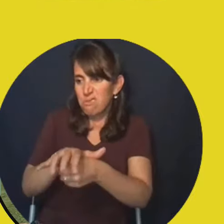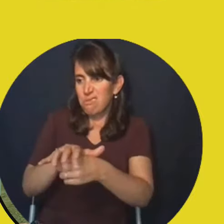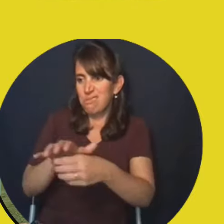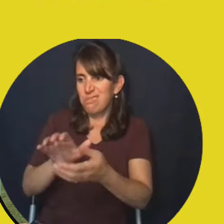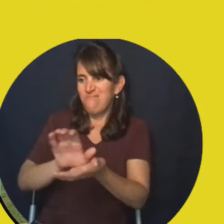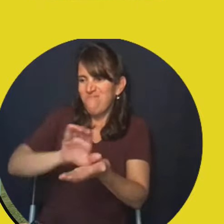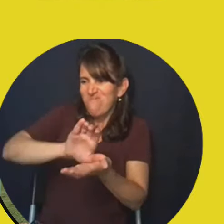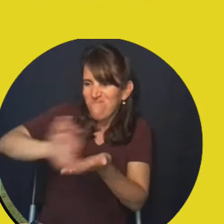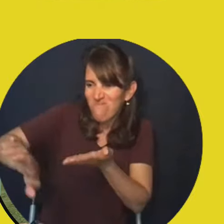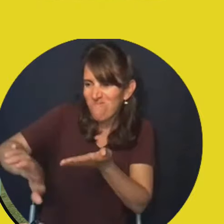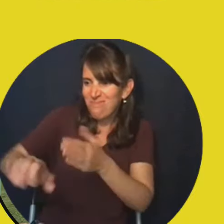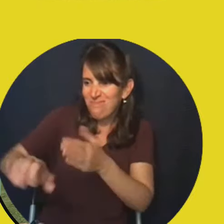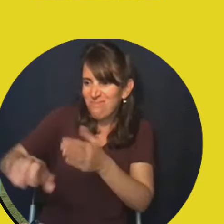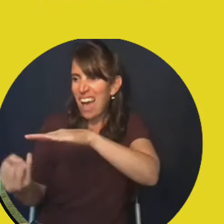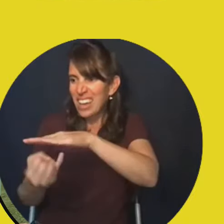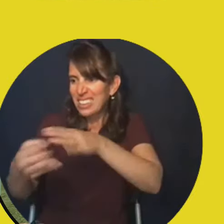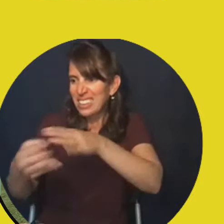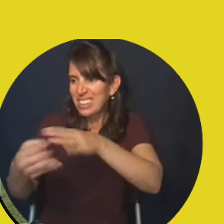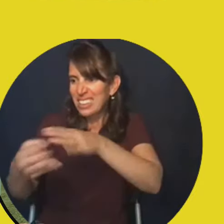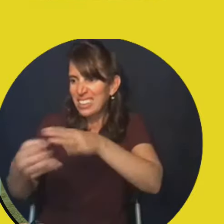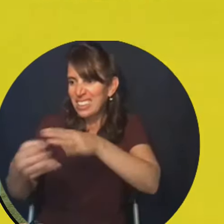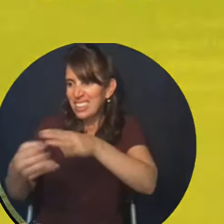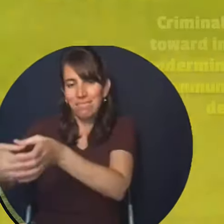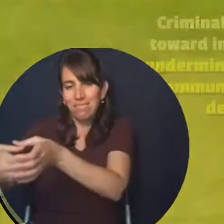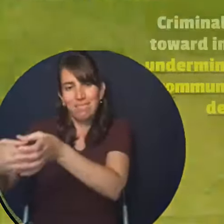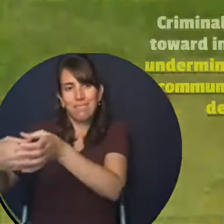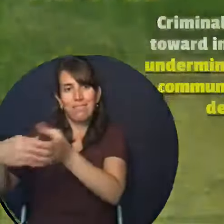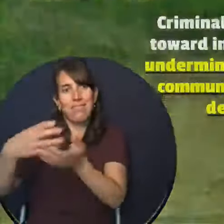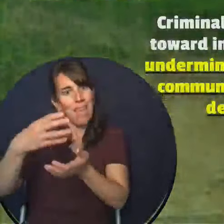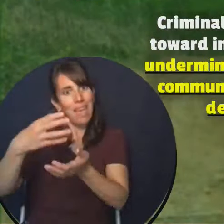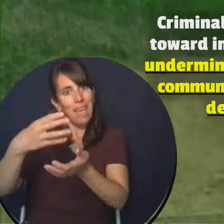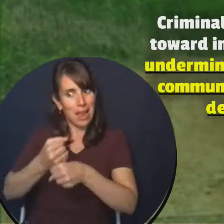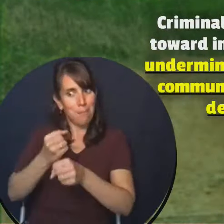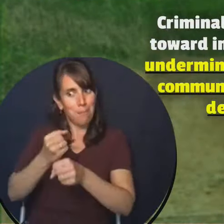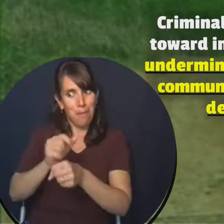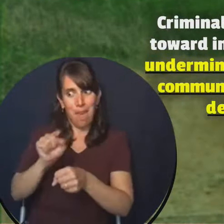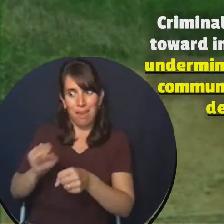then criminalization. Next slide, John.